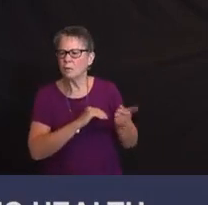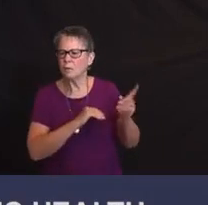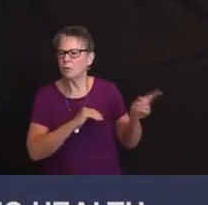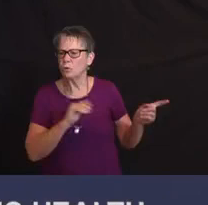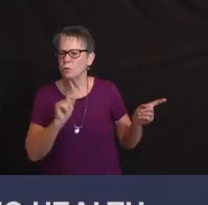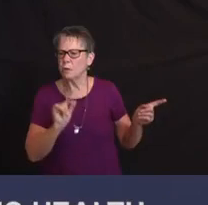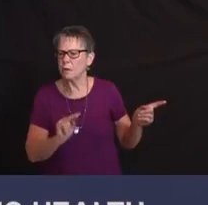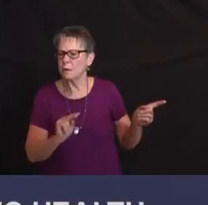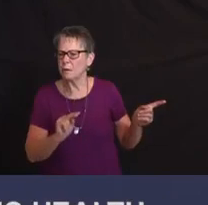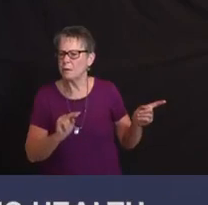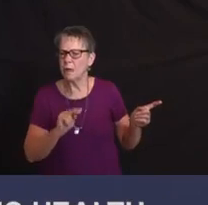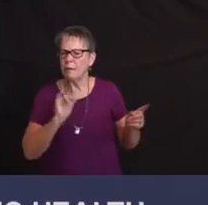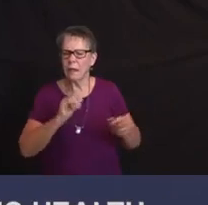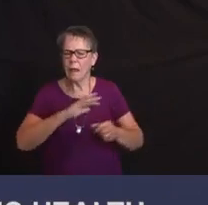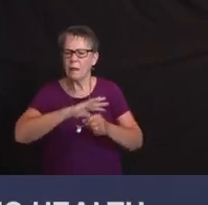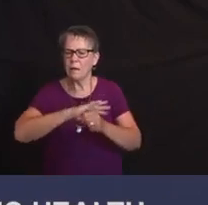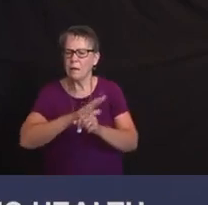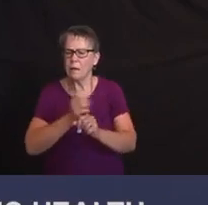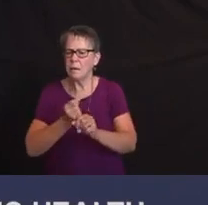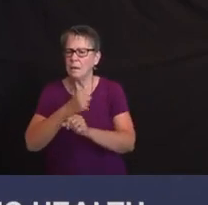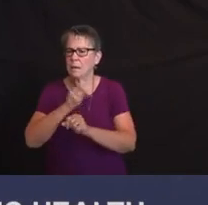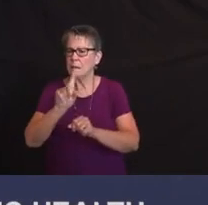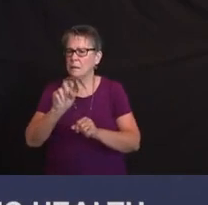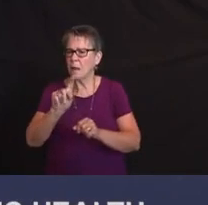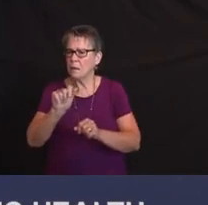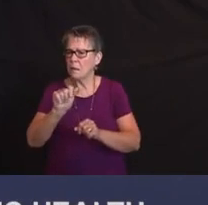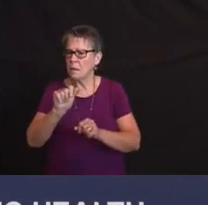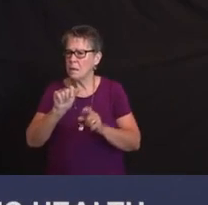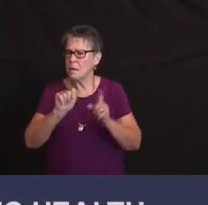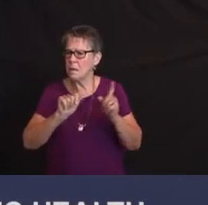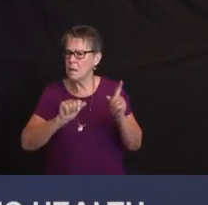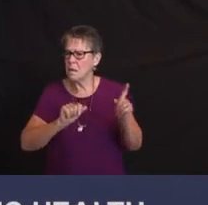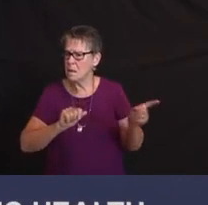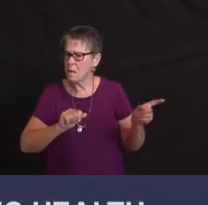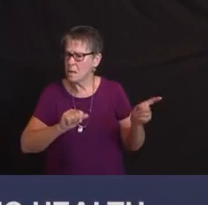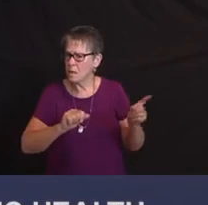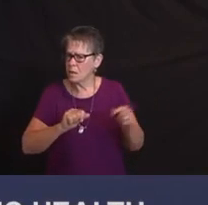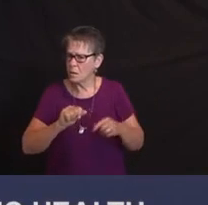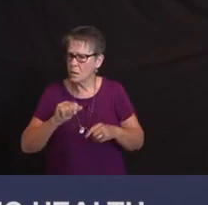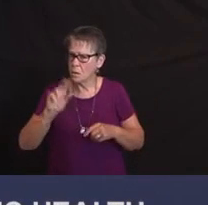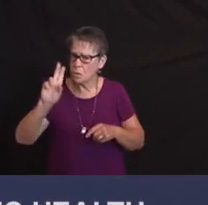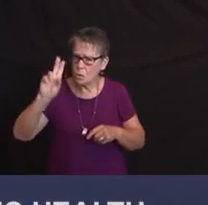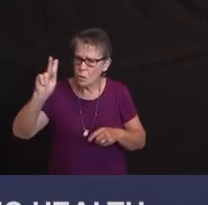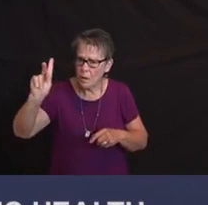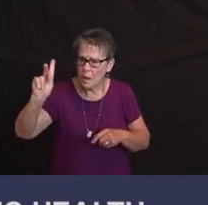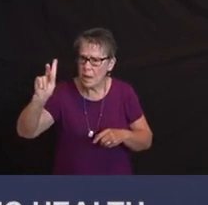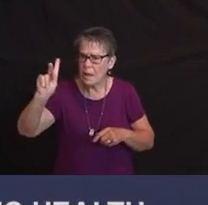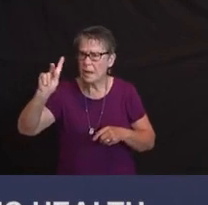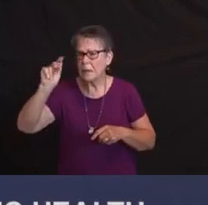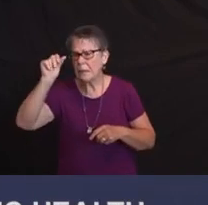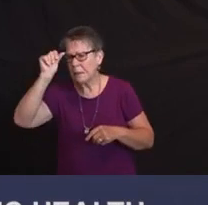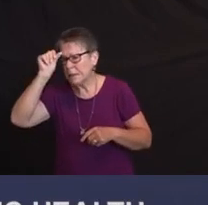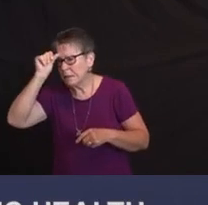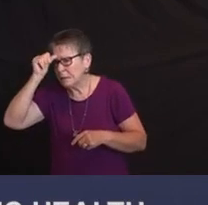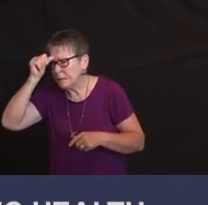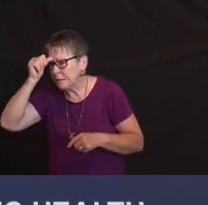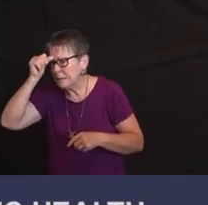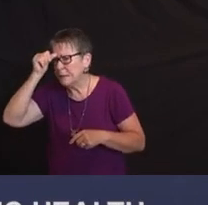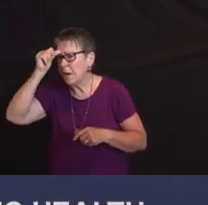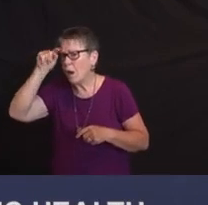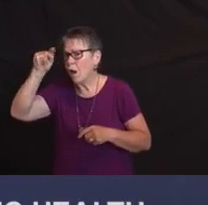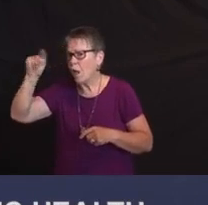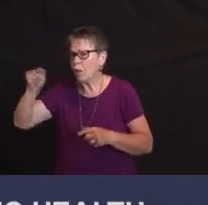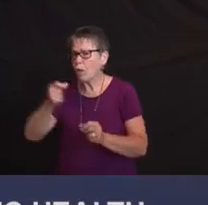Delta variant in places like the UK, in India, although that's starting to bounce, in Jakarta, I was on with some folks this